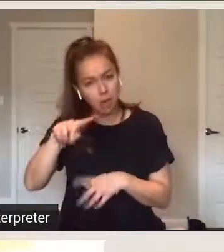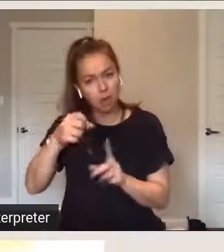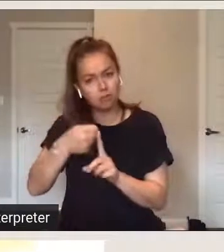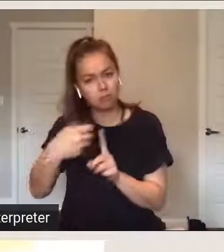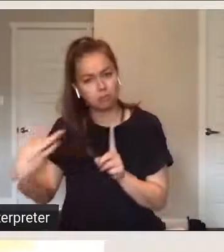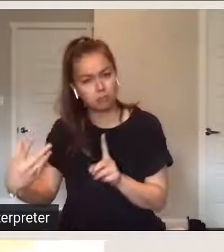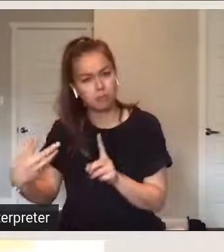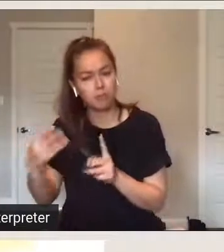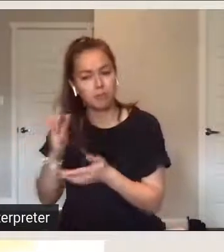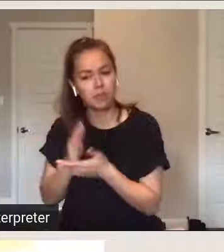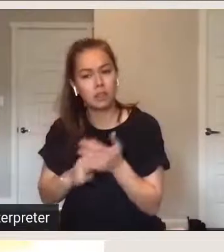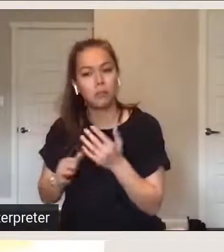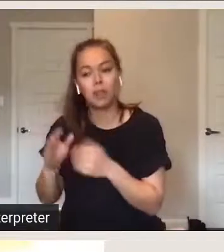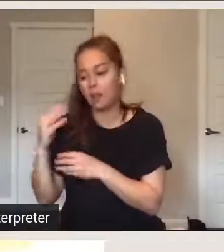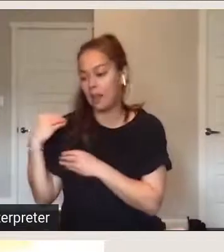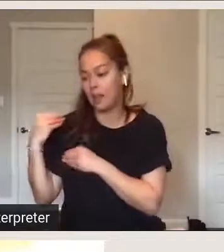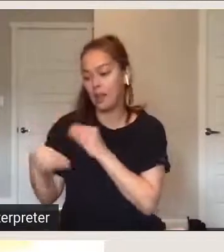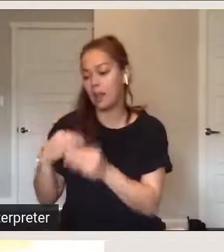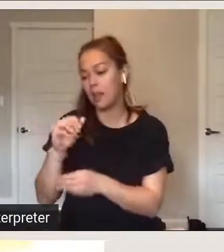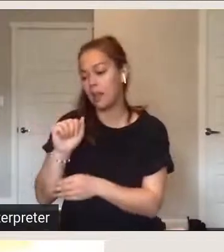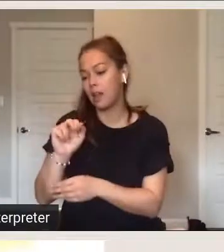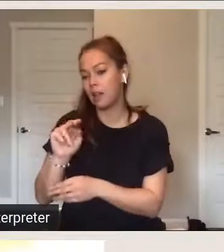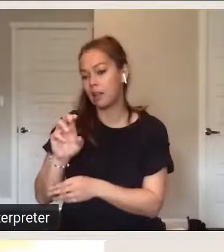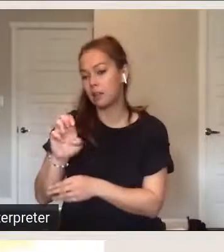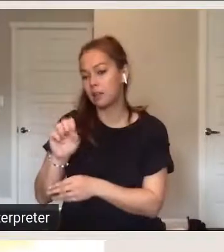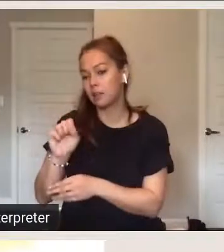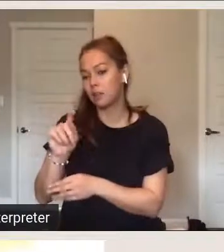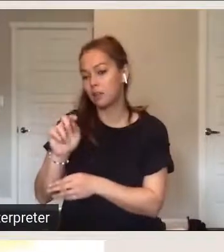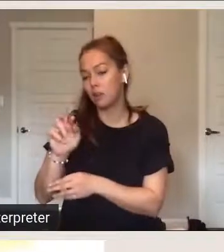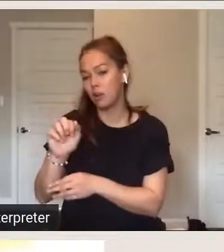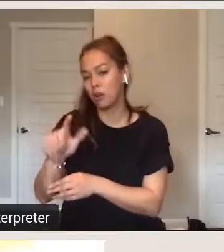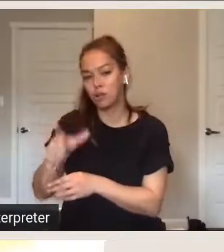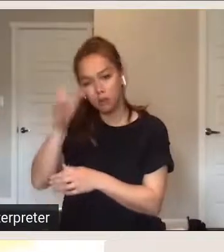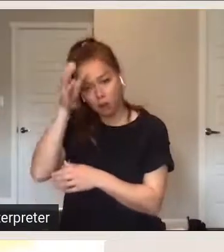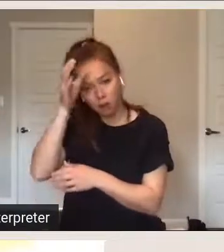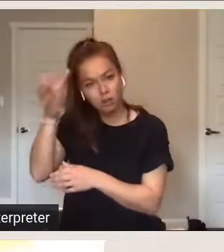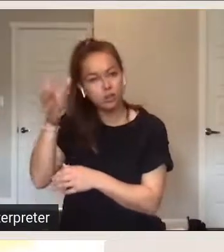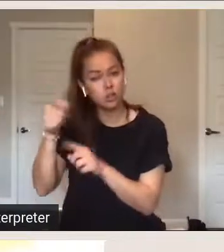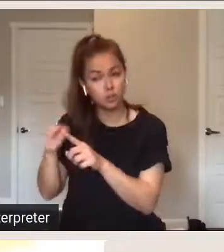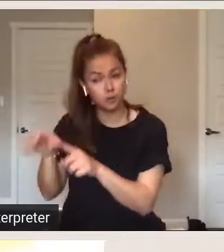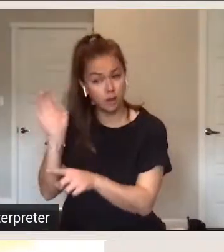comes across and she finds within herself in her process there?